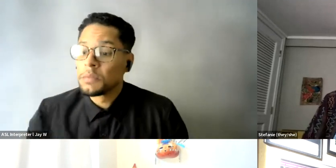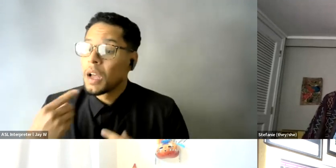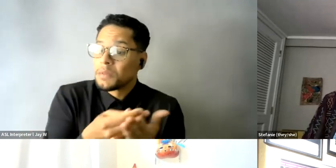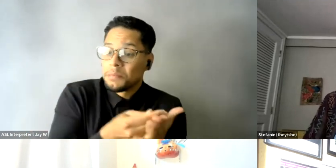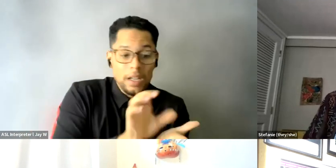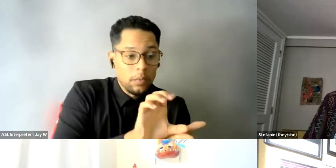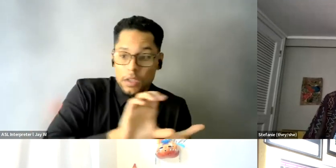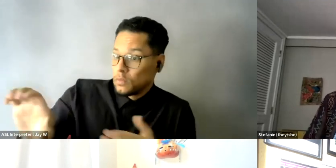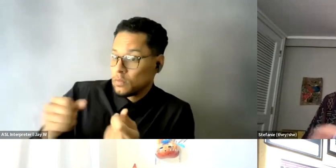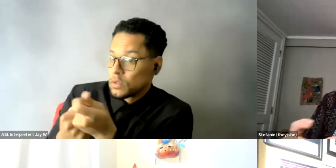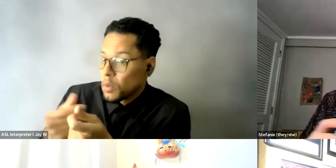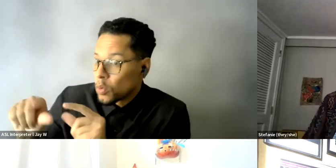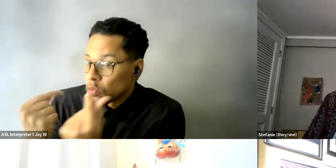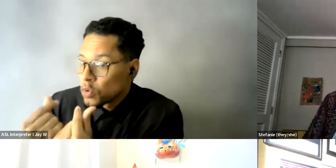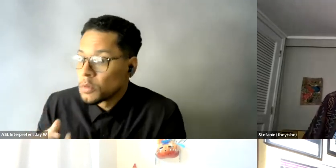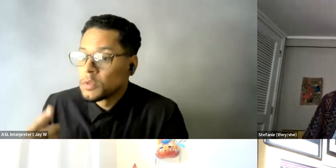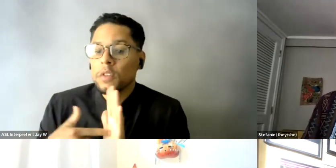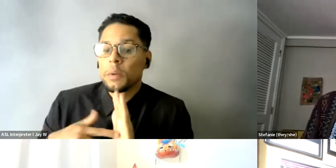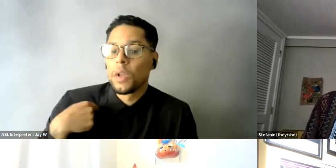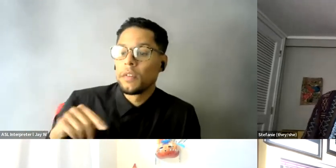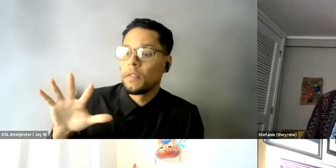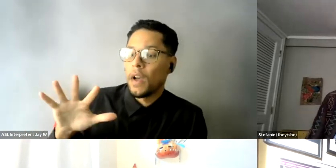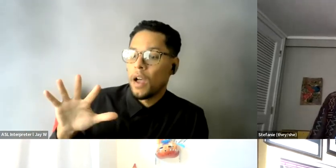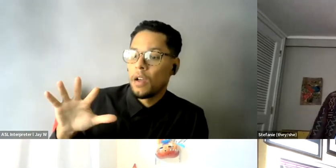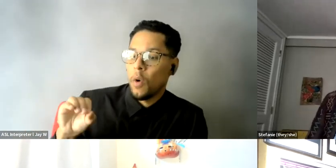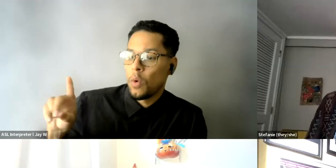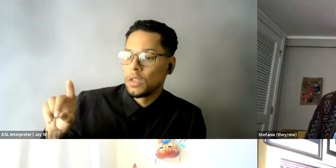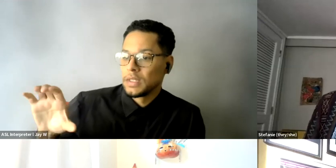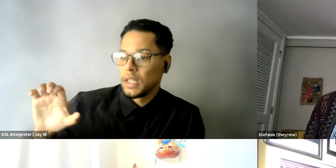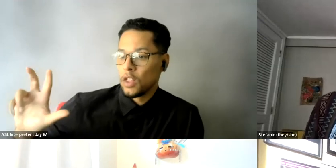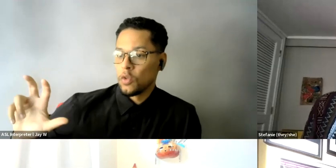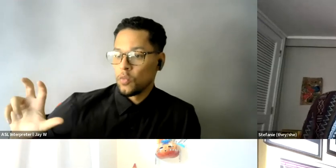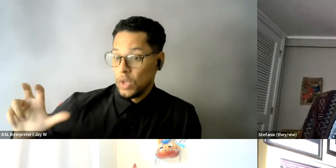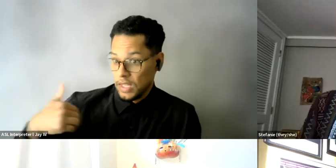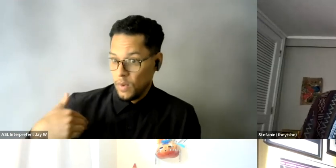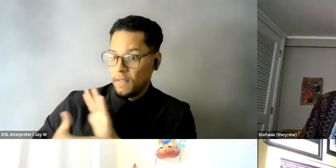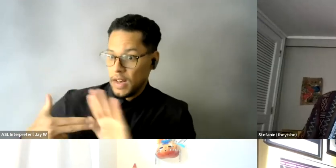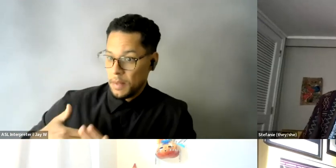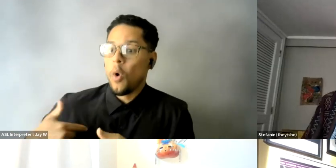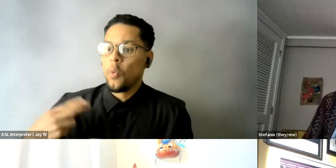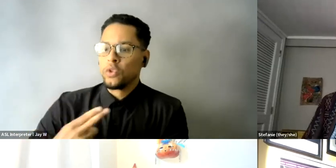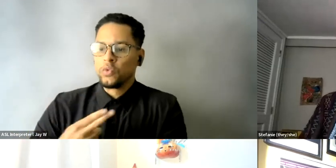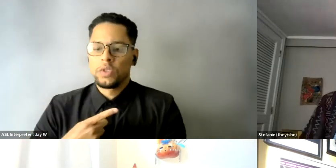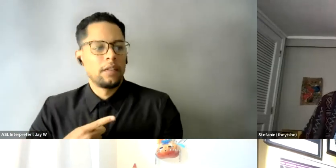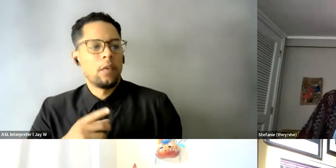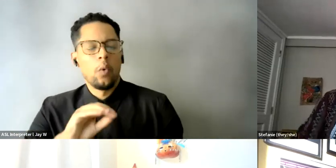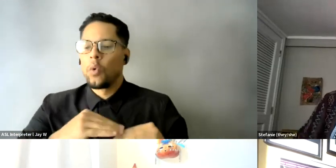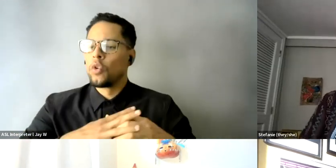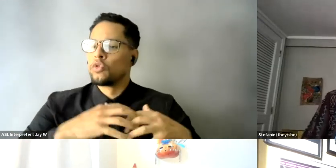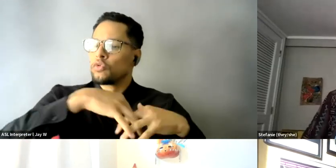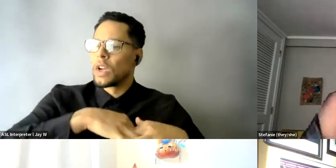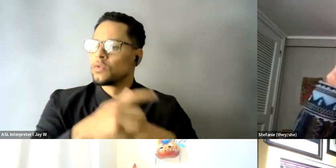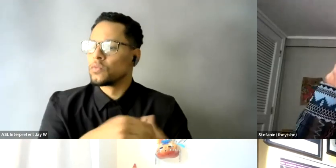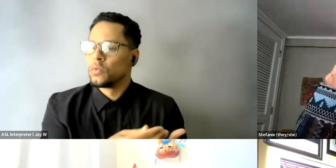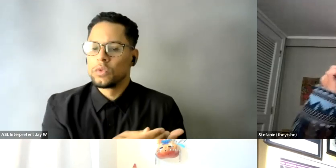we have a 501c3 label, we can use that to help grassroots groups get money. We can use